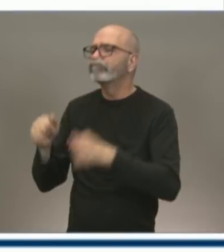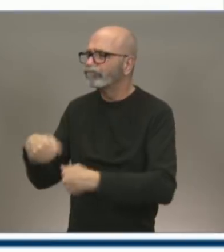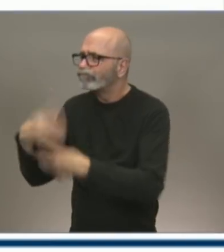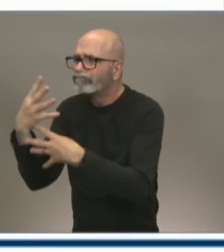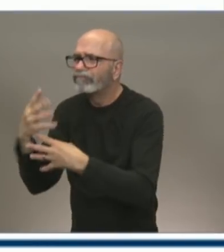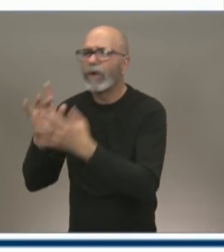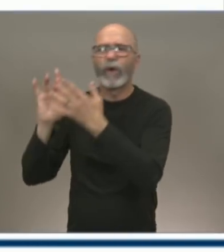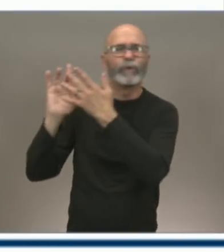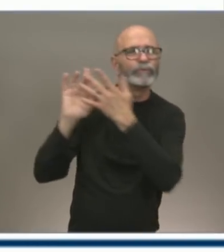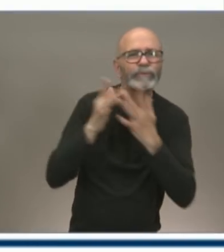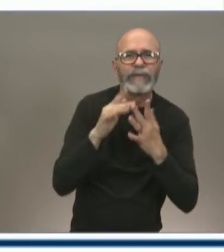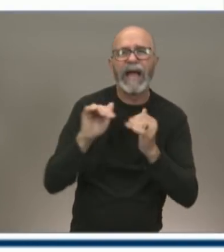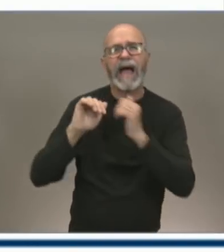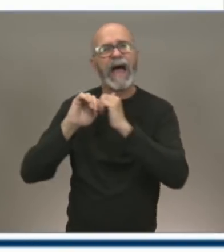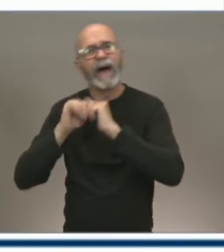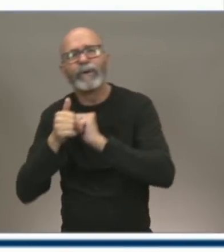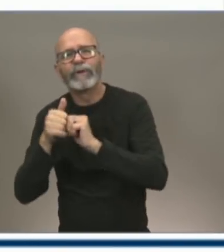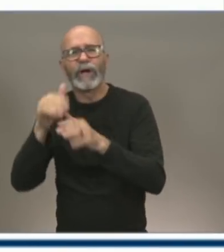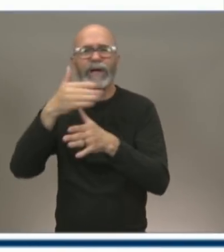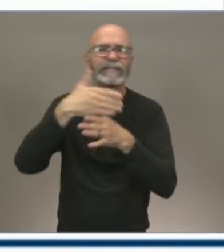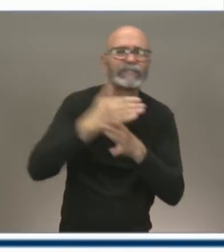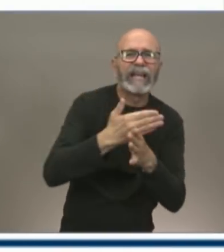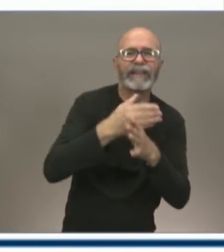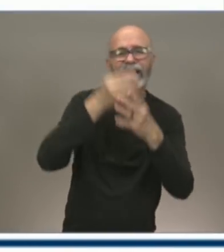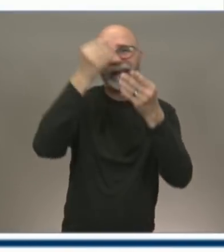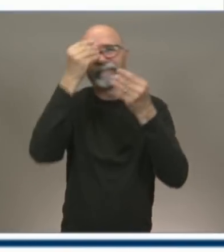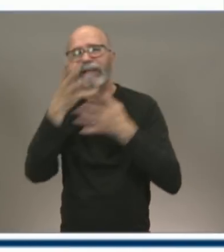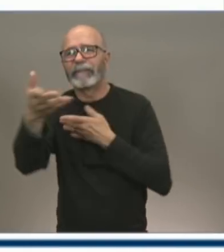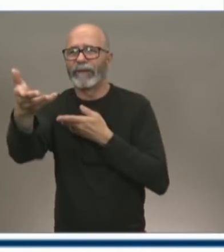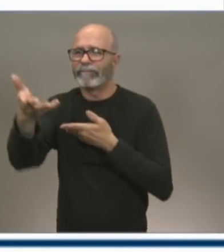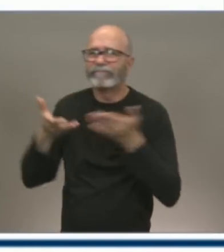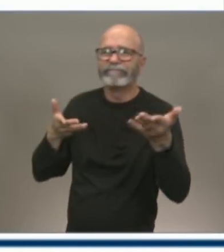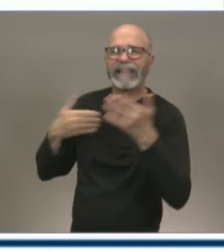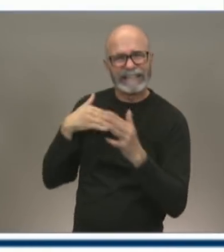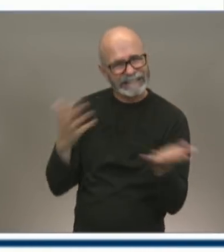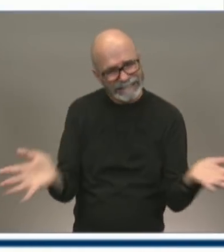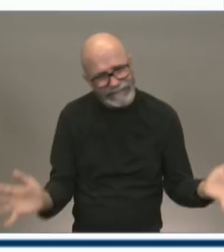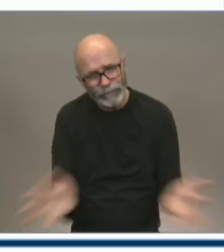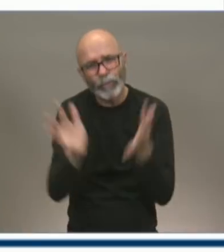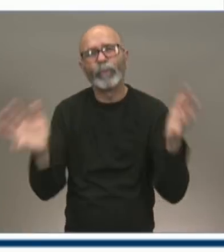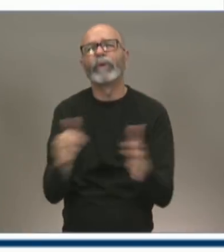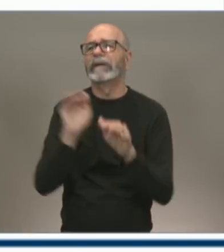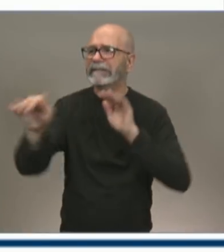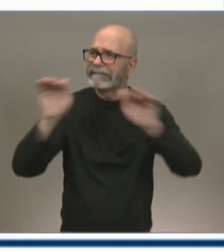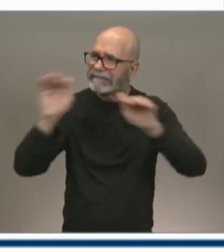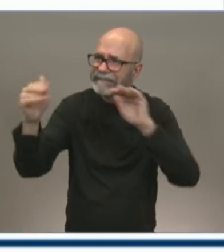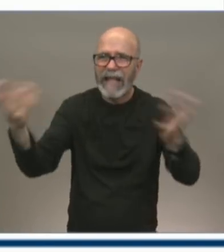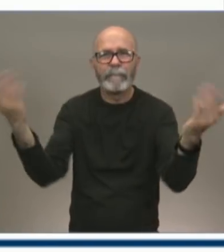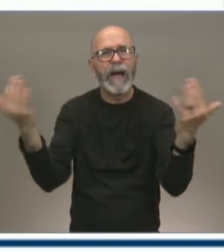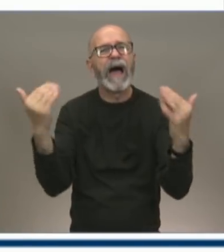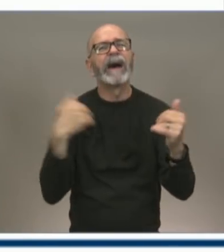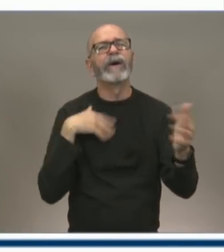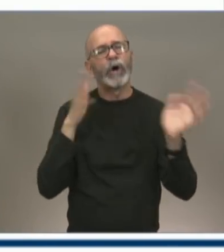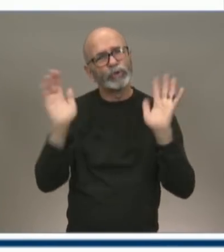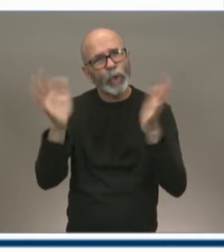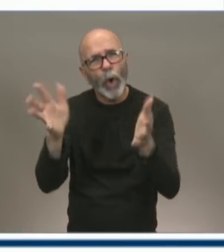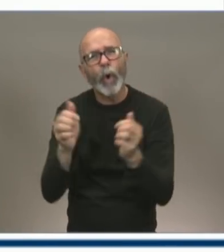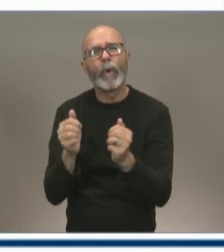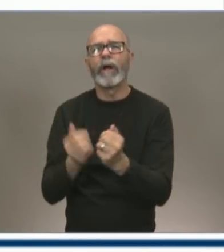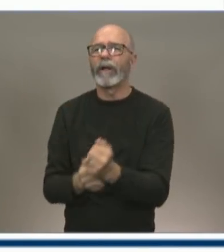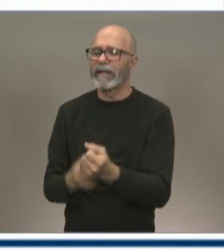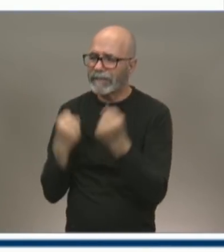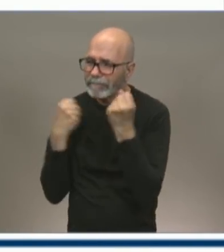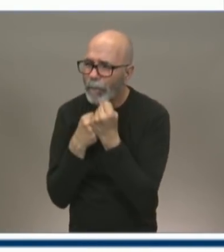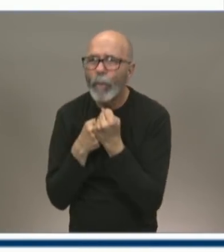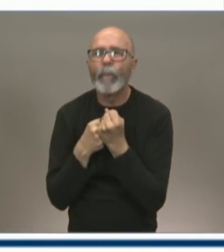think I'm asking Nova Scotians to continue to do what we have always done, which is look out for one another and support them. We all know this has been